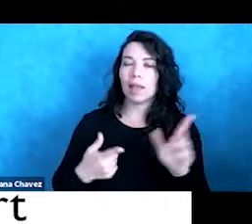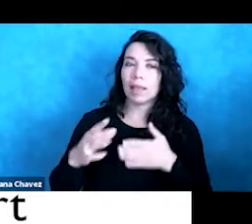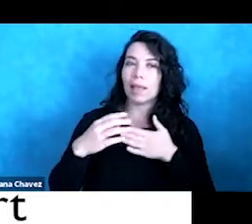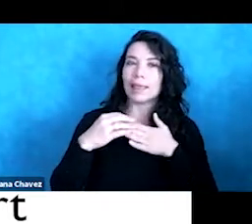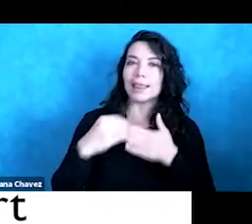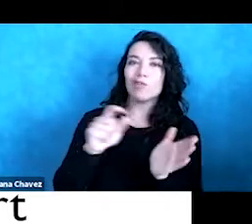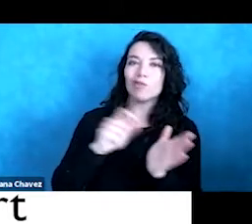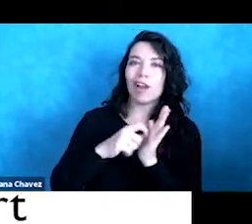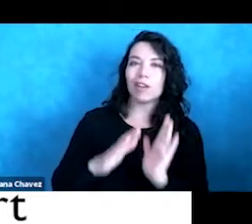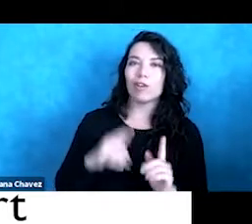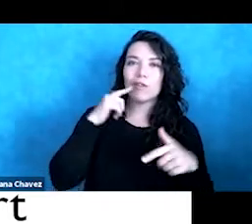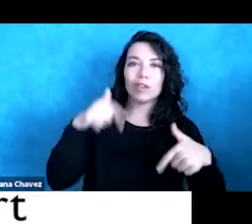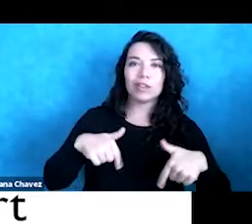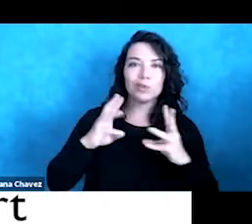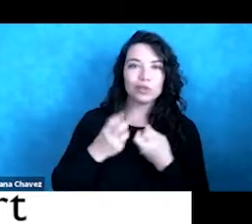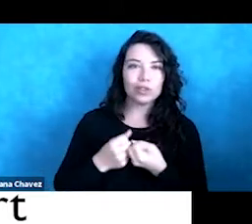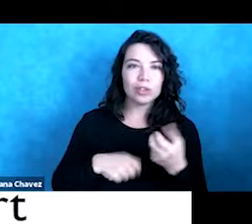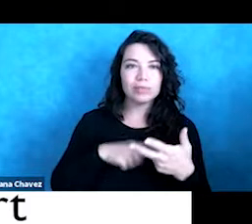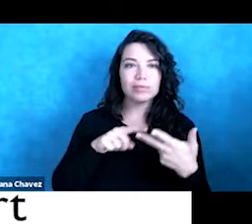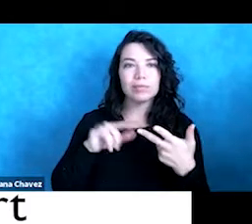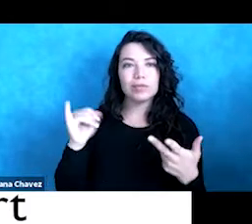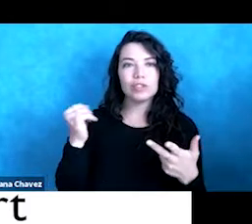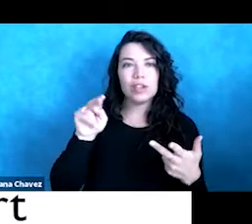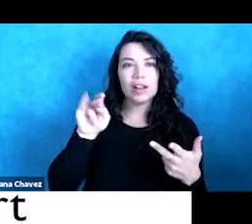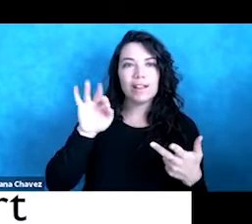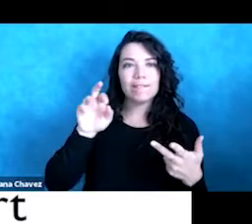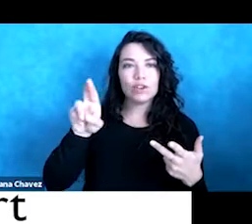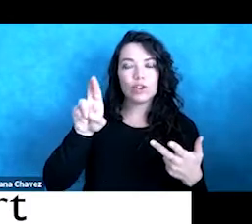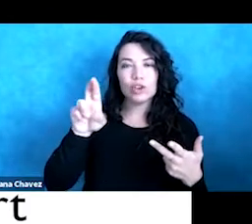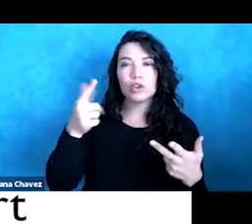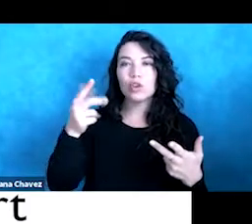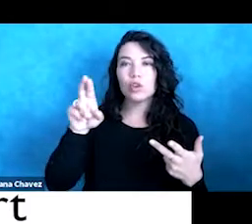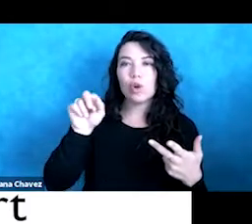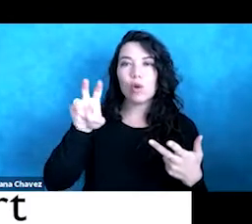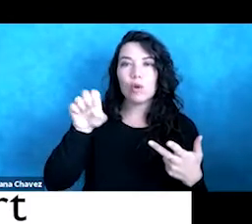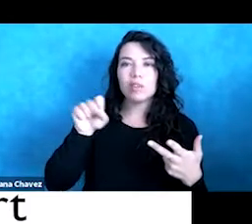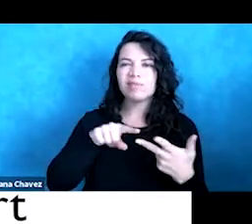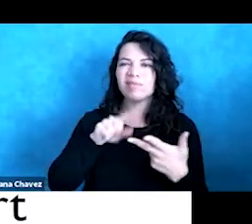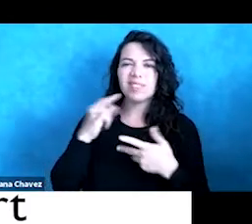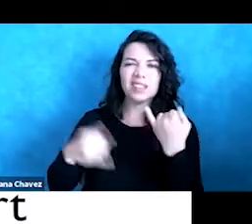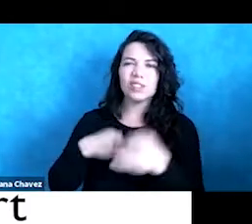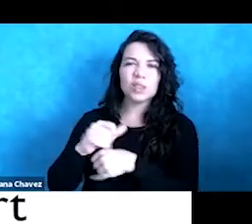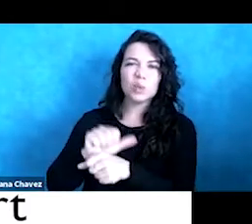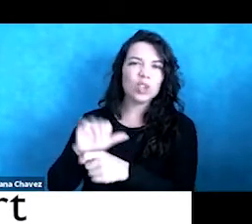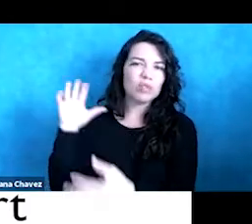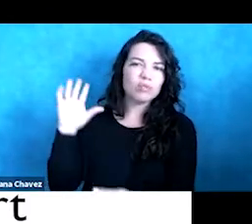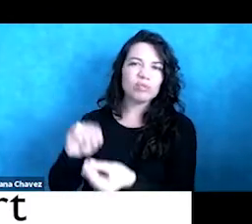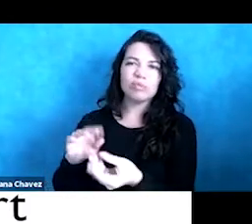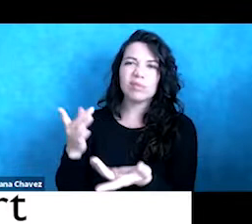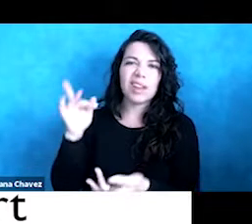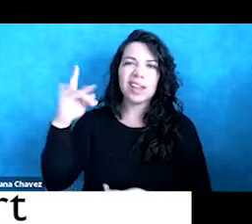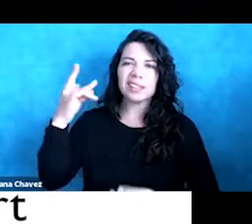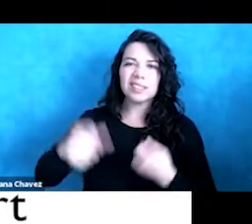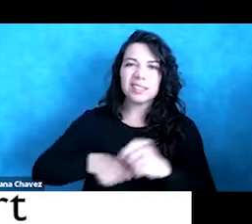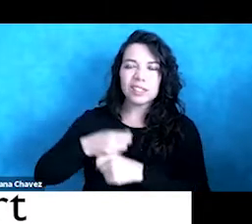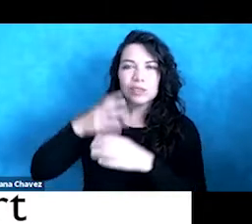Groves. Jennifer has a master's in social work and has worked in international assistance for over 18 years with a focus on